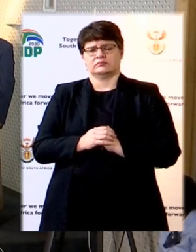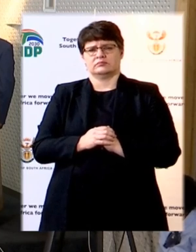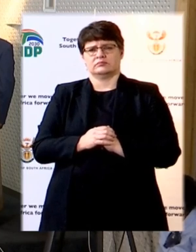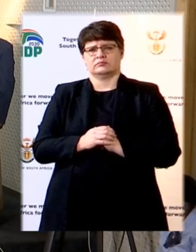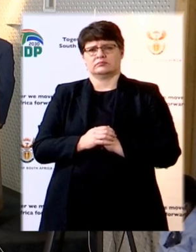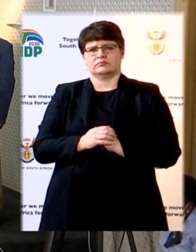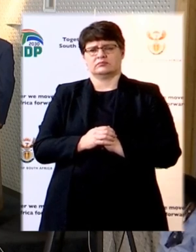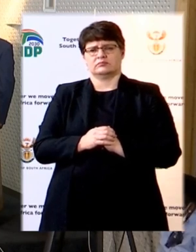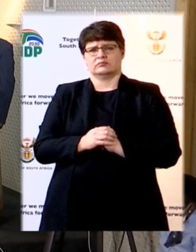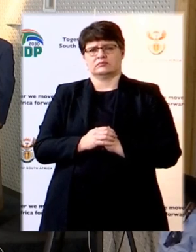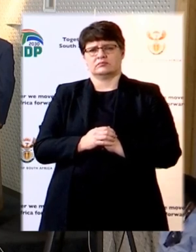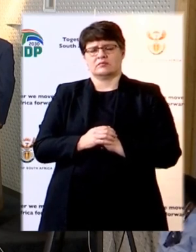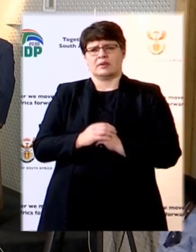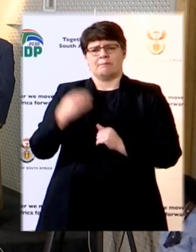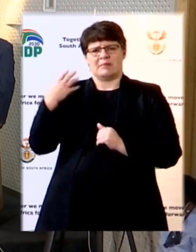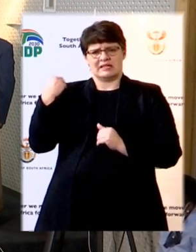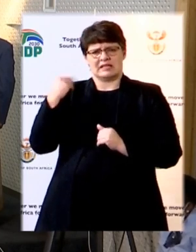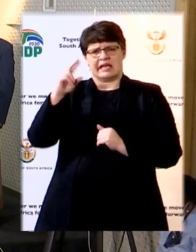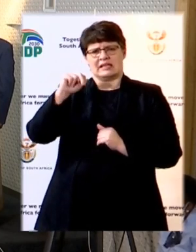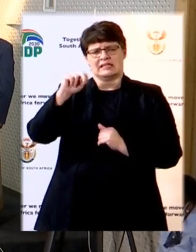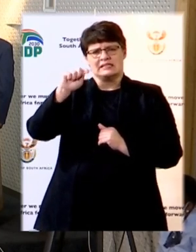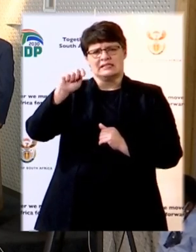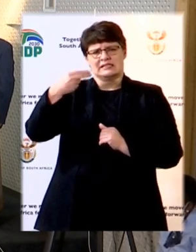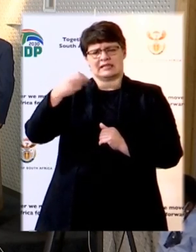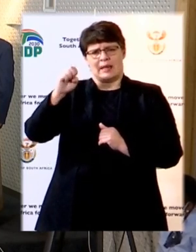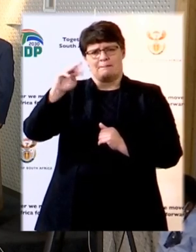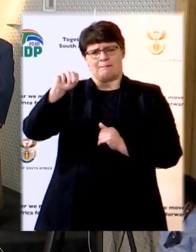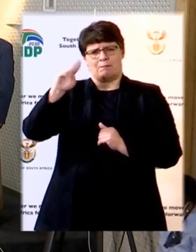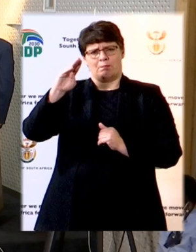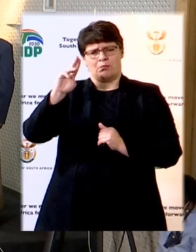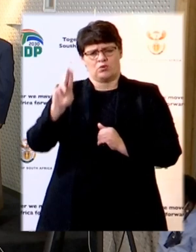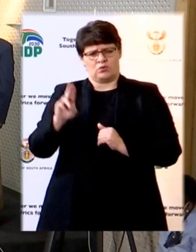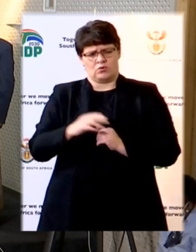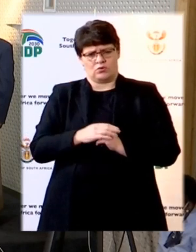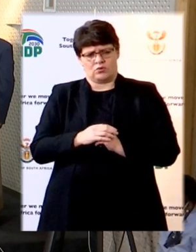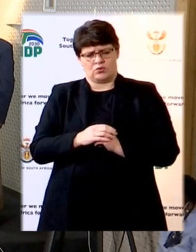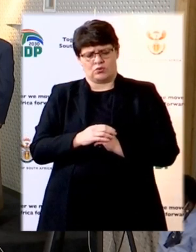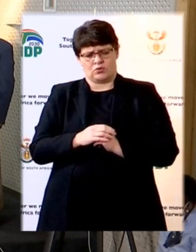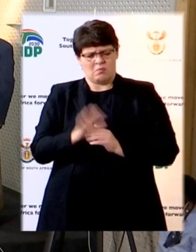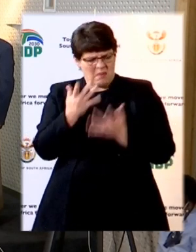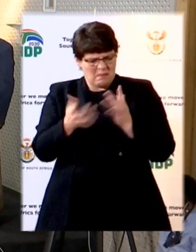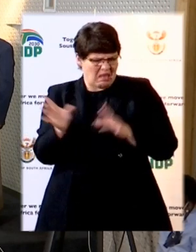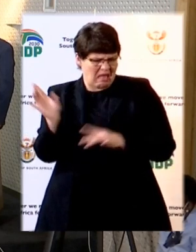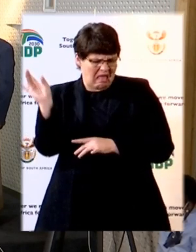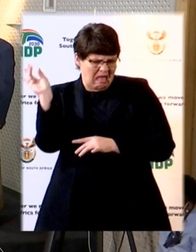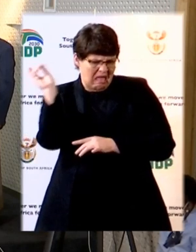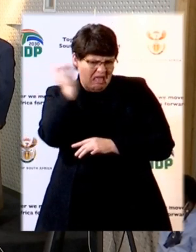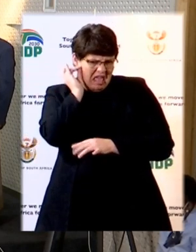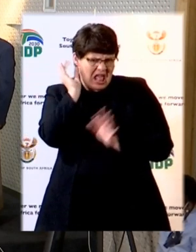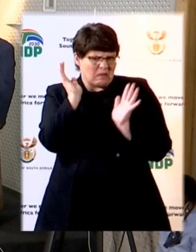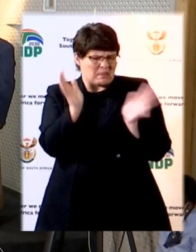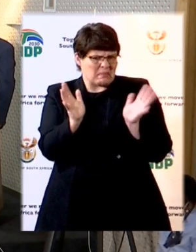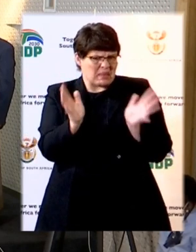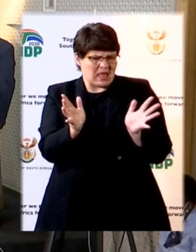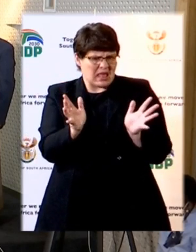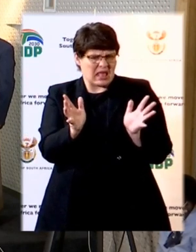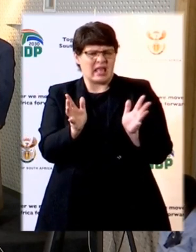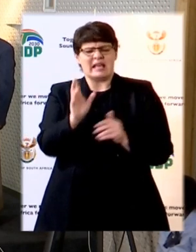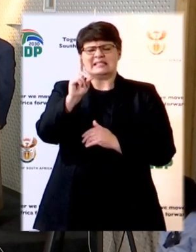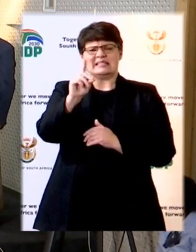Mtembu. I just want to quickly ask, did you perhaps maybe spoke or heard a word from